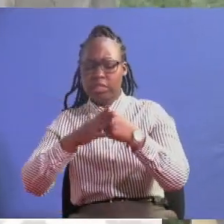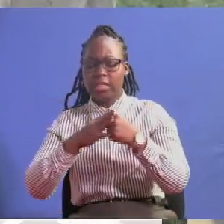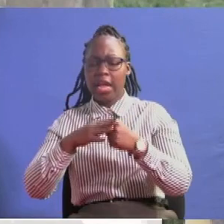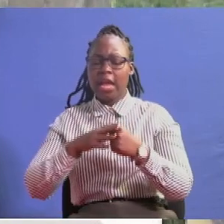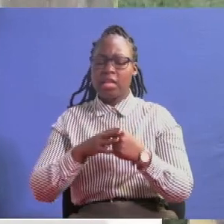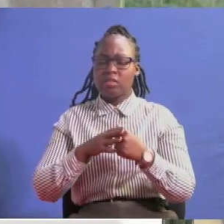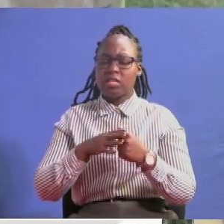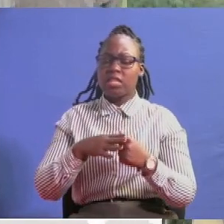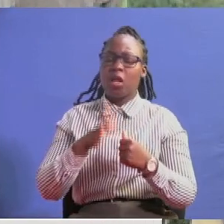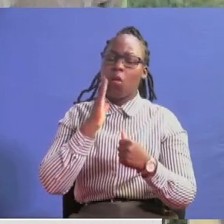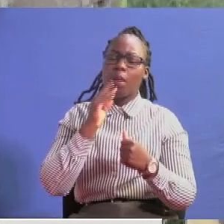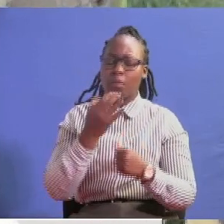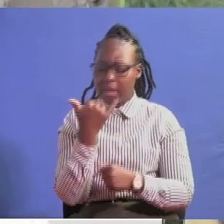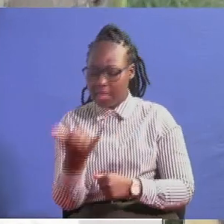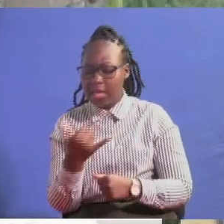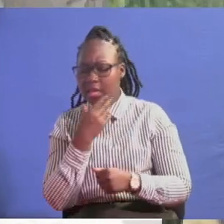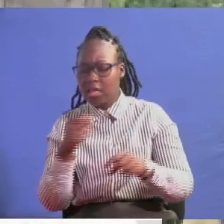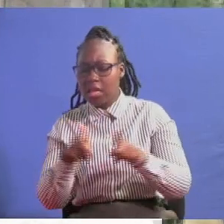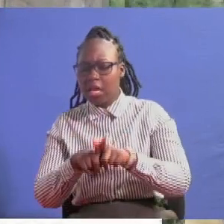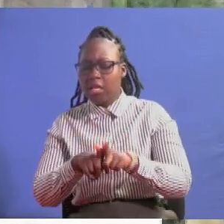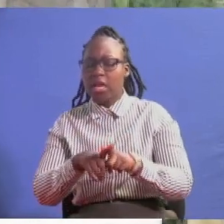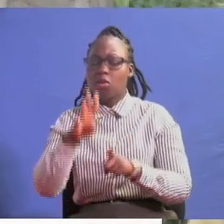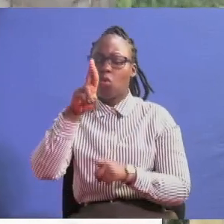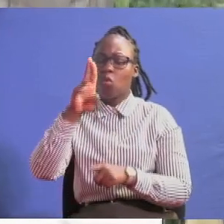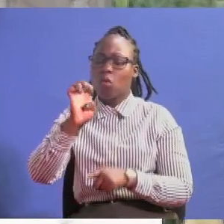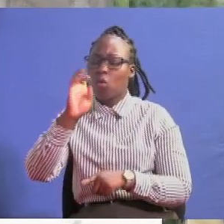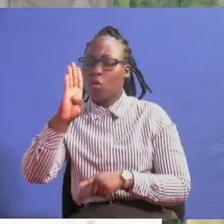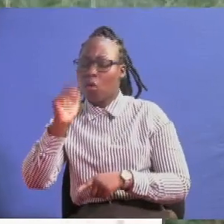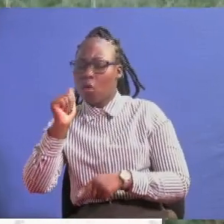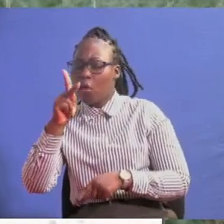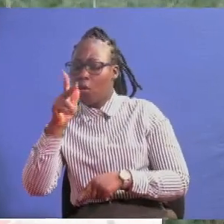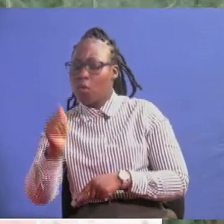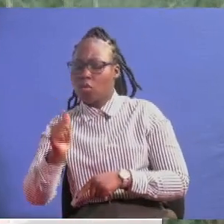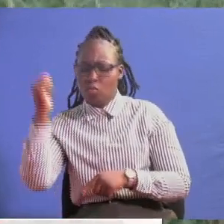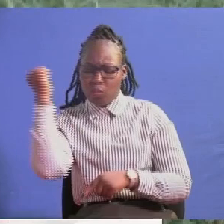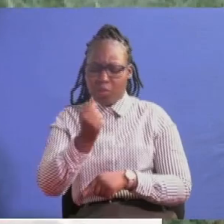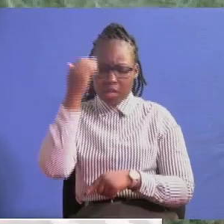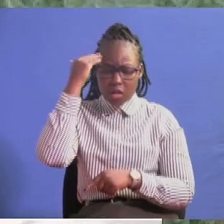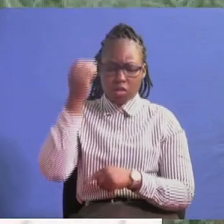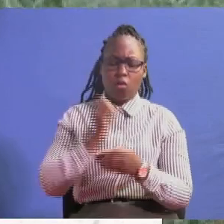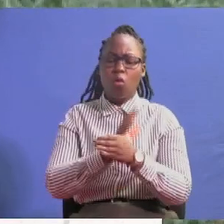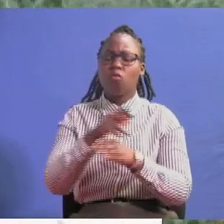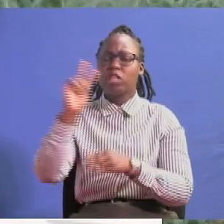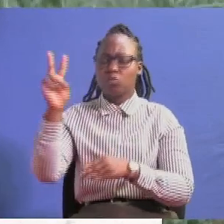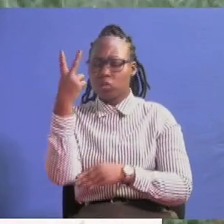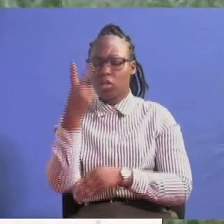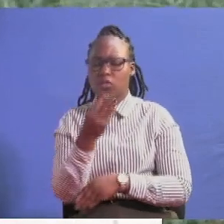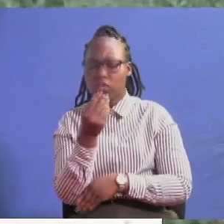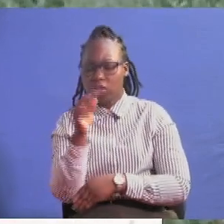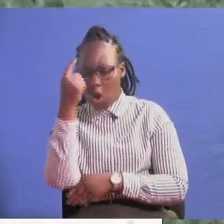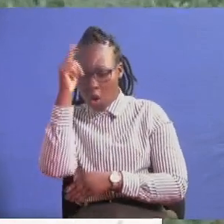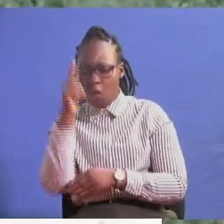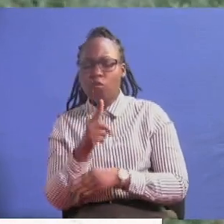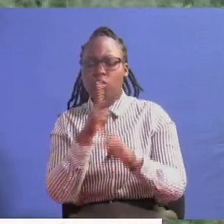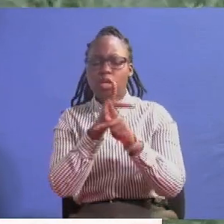her younger brother. The deceased, Rebecca Mudhoni, was hit with a hammer on the head following a quarrel over 2,000 shillings meant for the